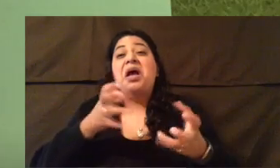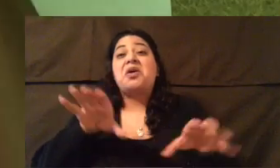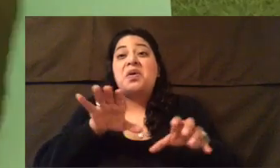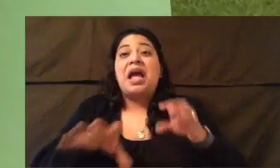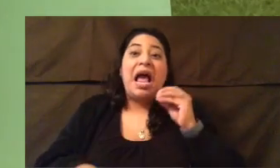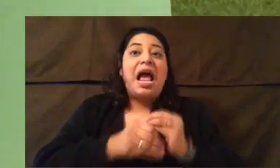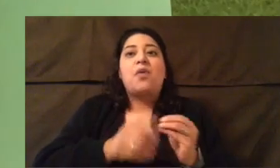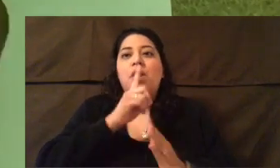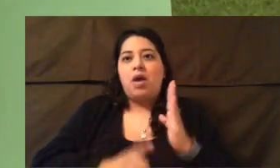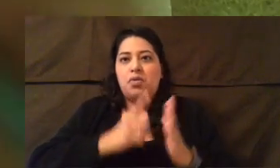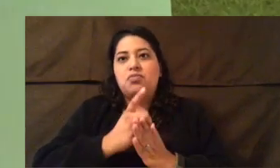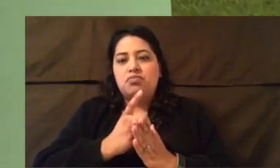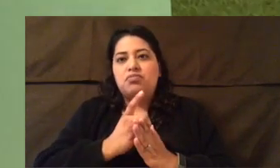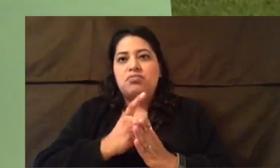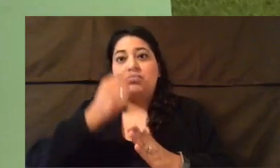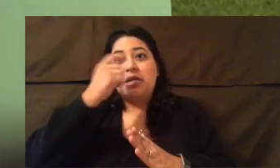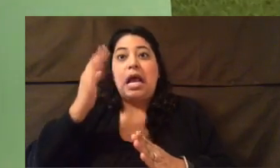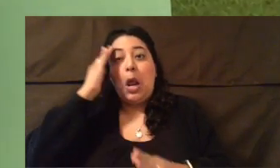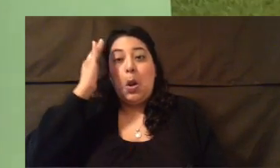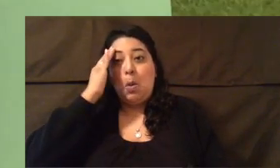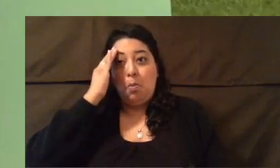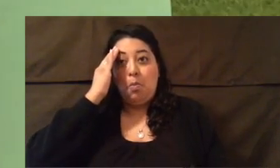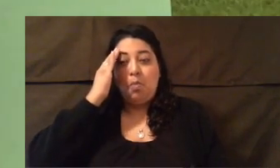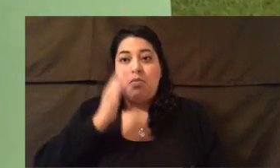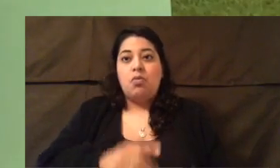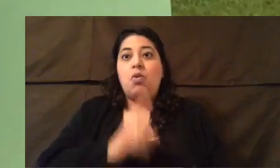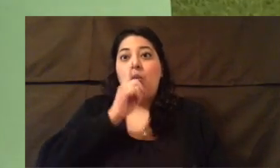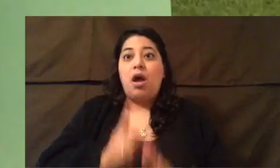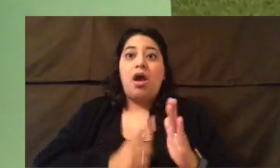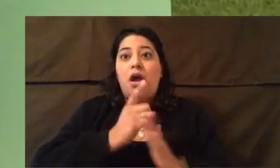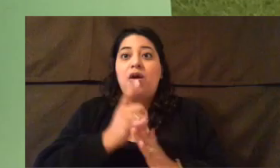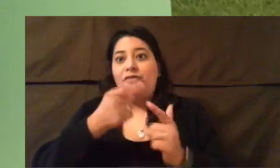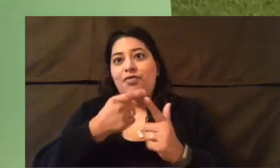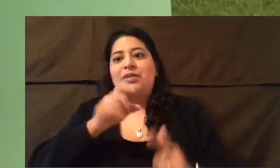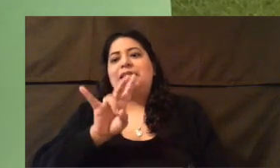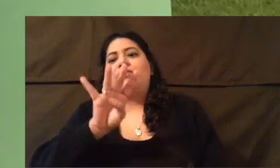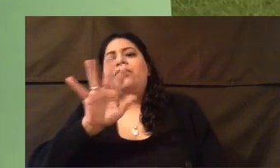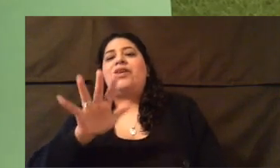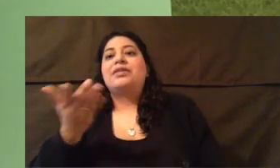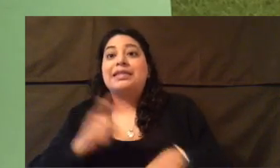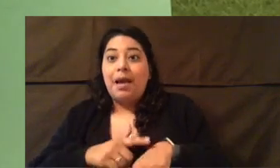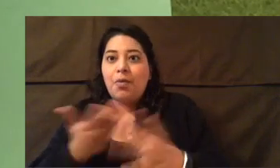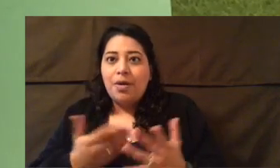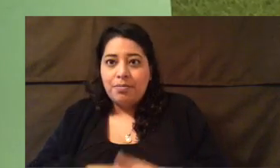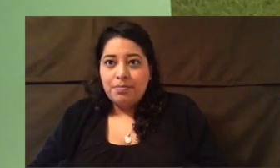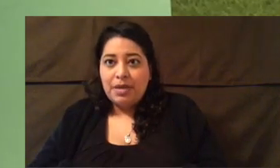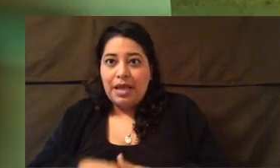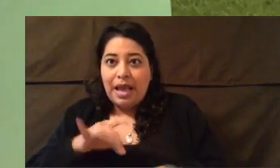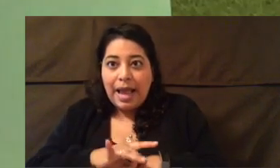the first thing I want to do is I want to add that hour, because I know 1 hour from